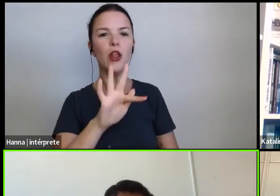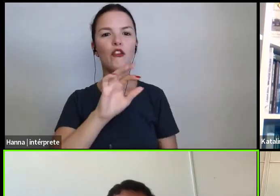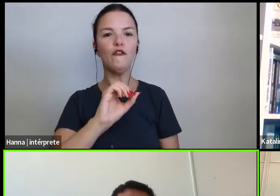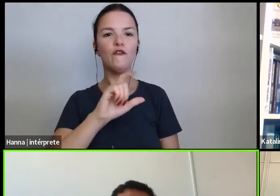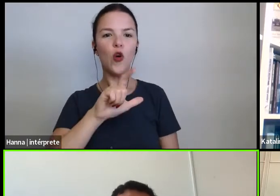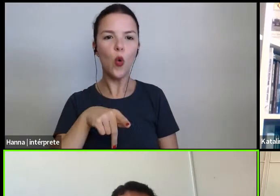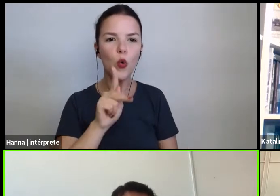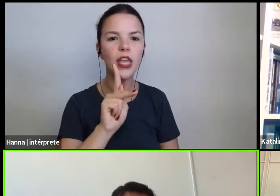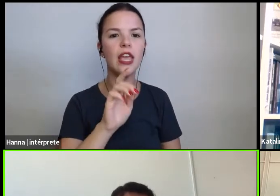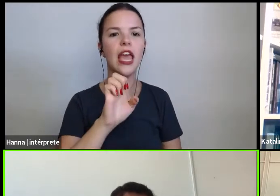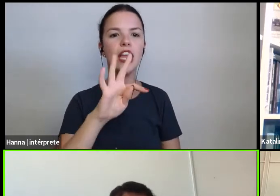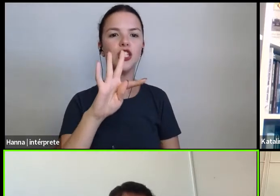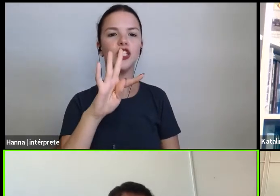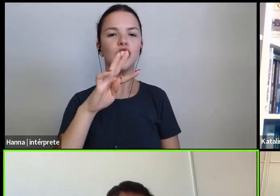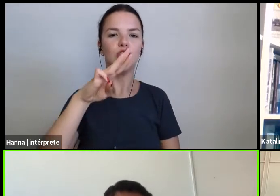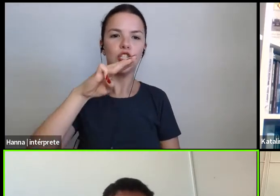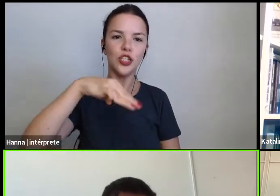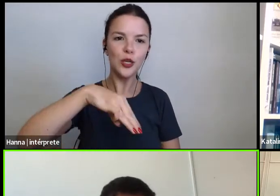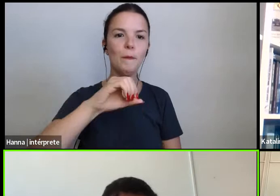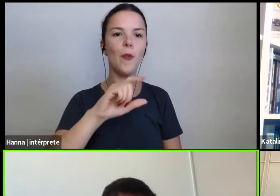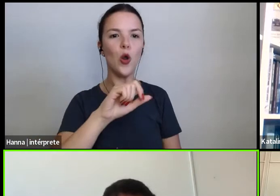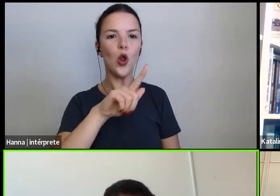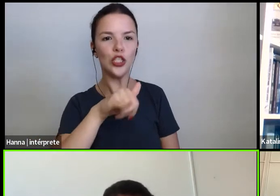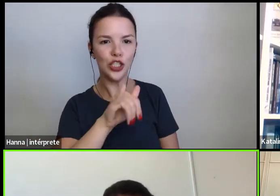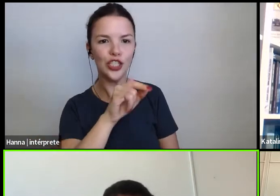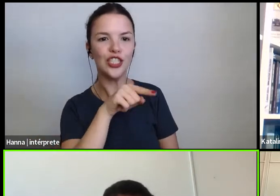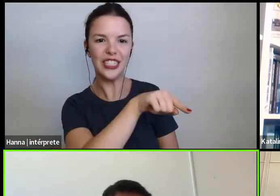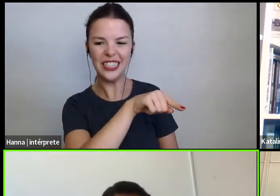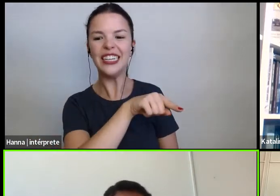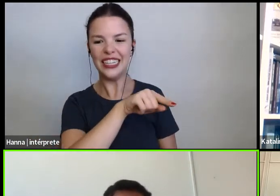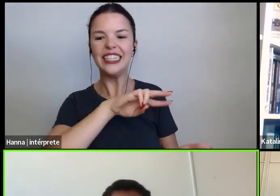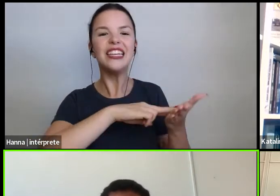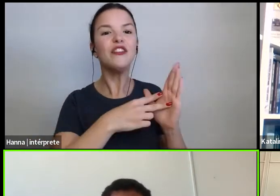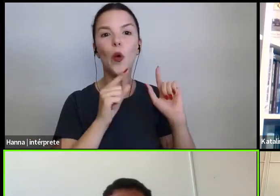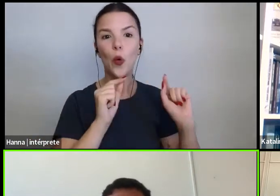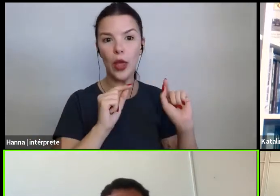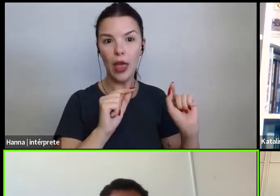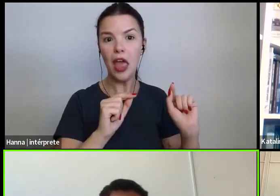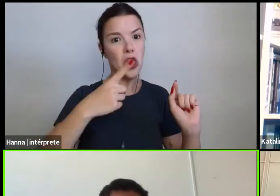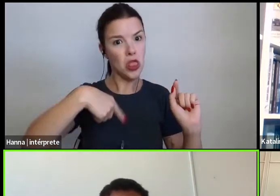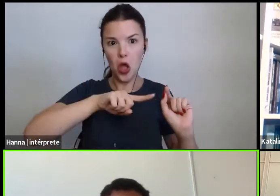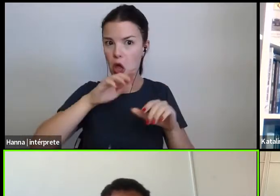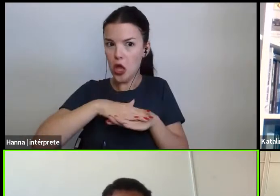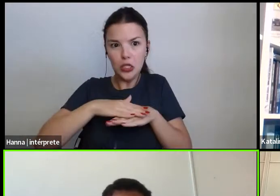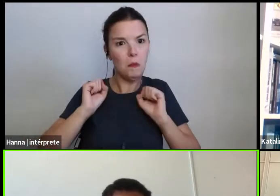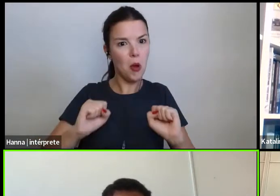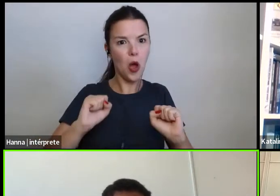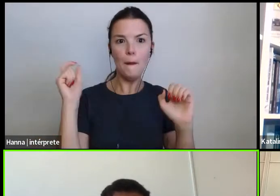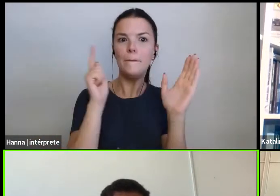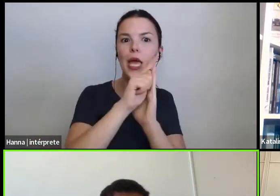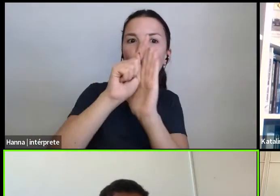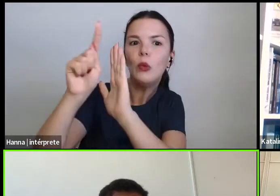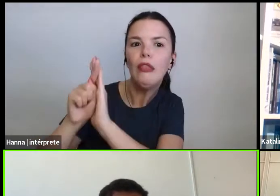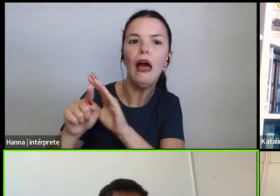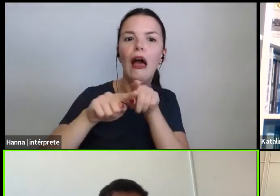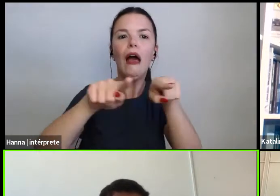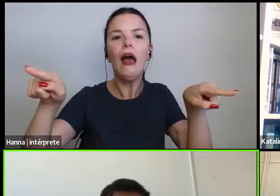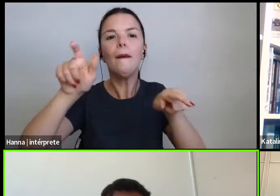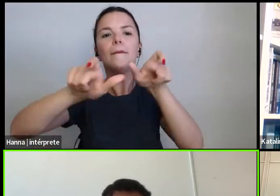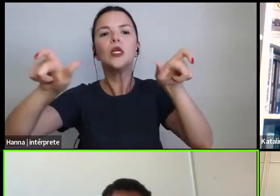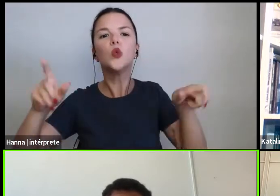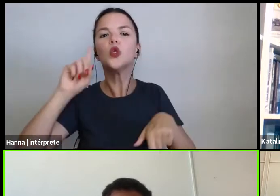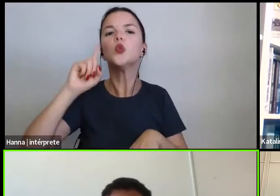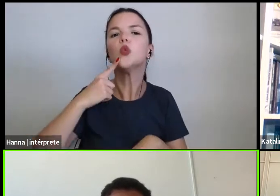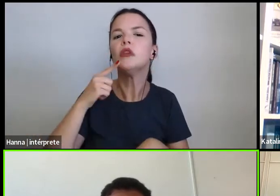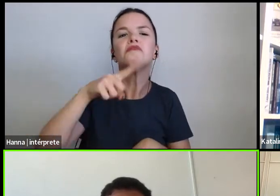ask deaf people where they think that sign came from. So we could at least